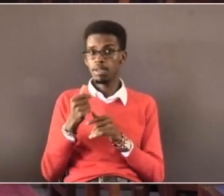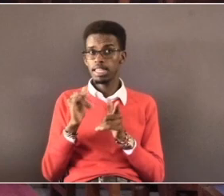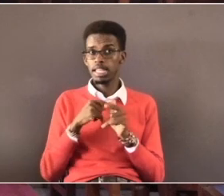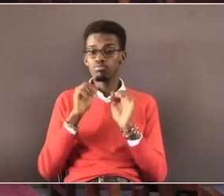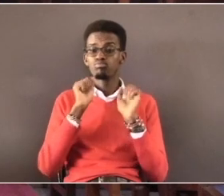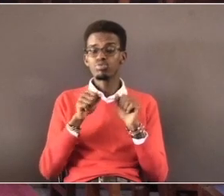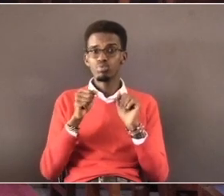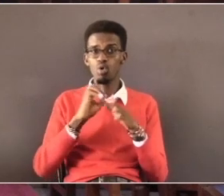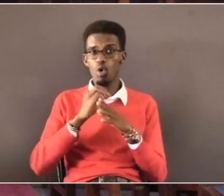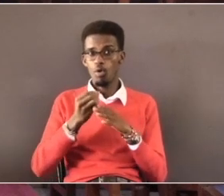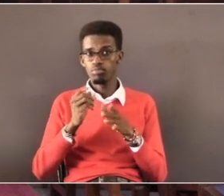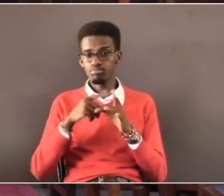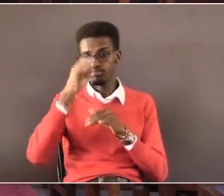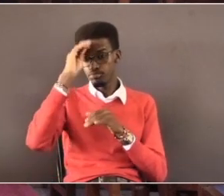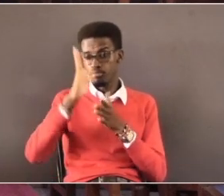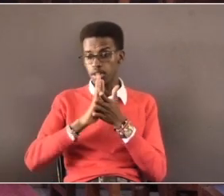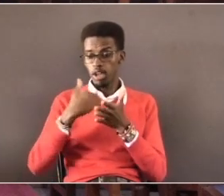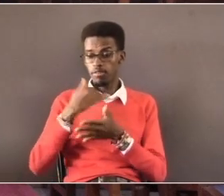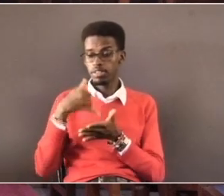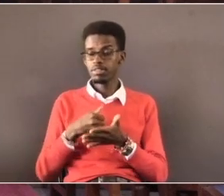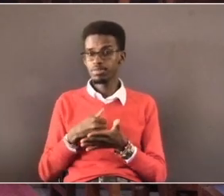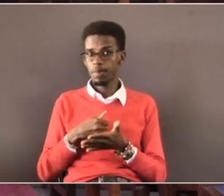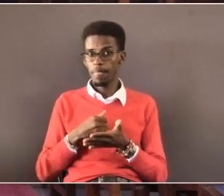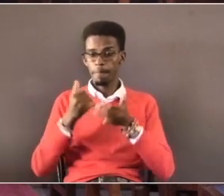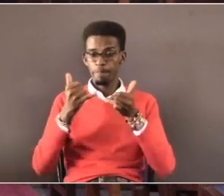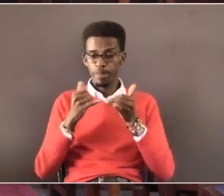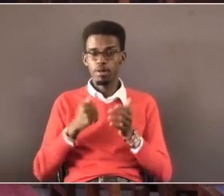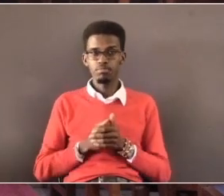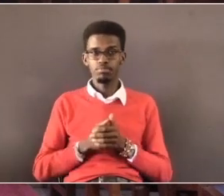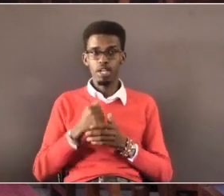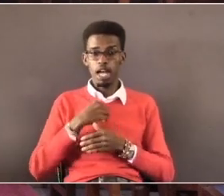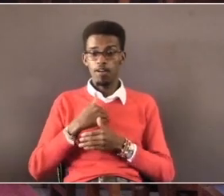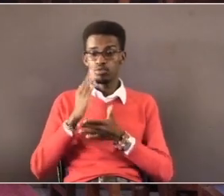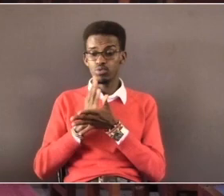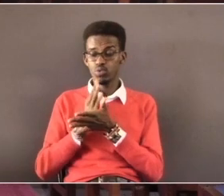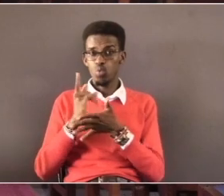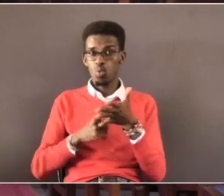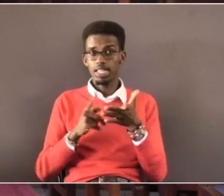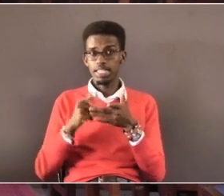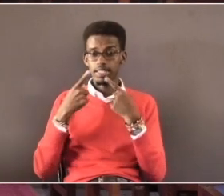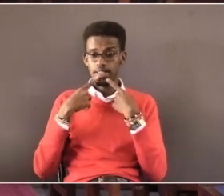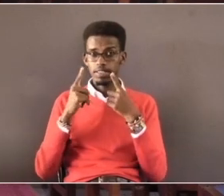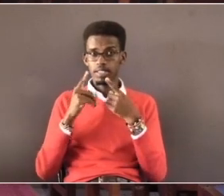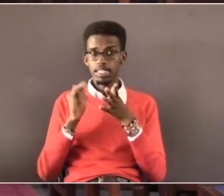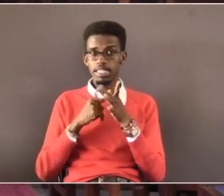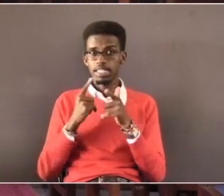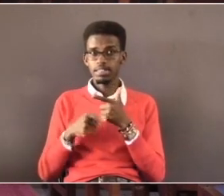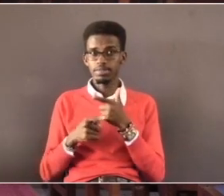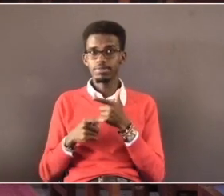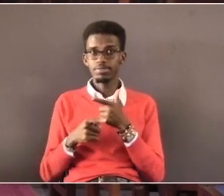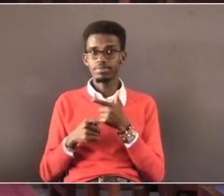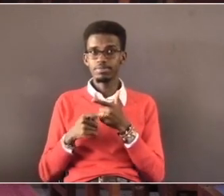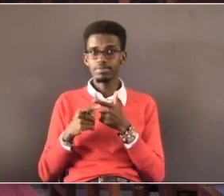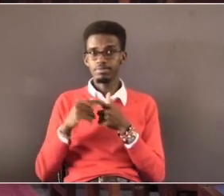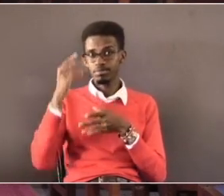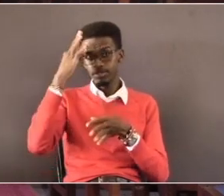available, or they believe you have it? Now, there are cases, and as I mentioned, I am